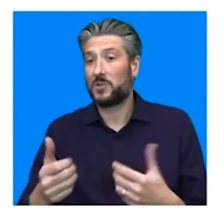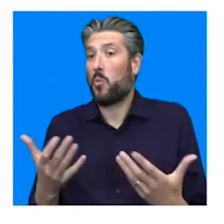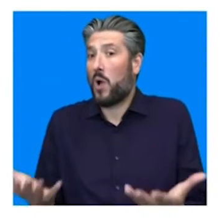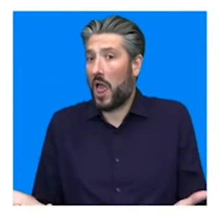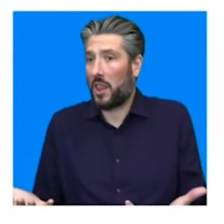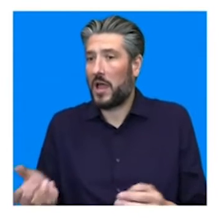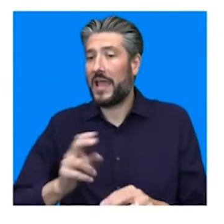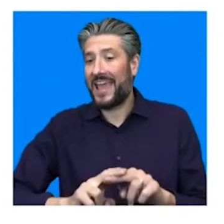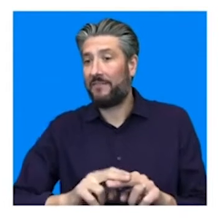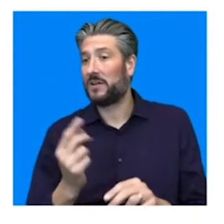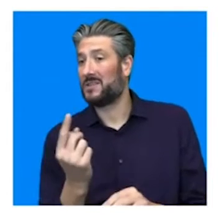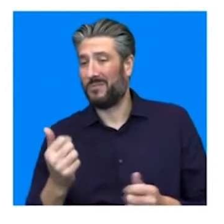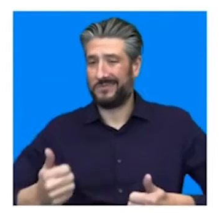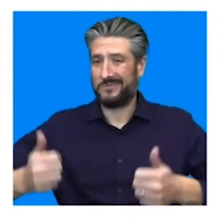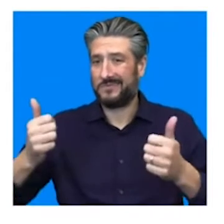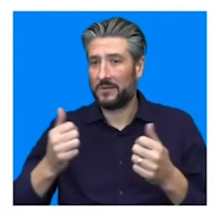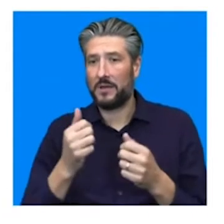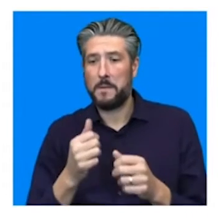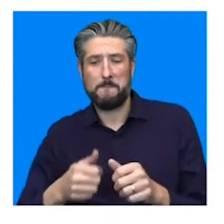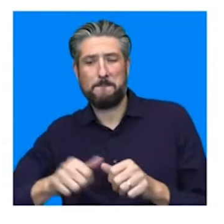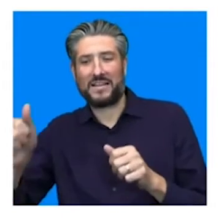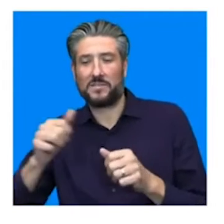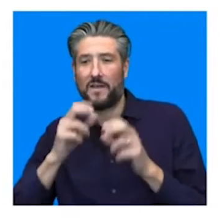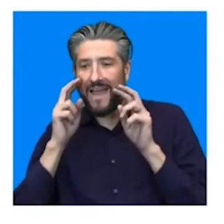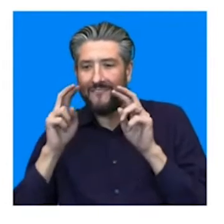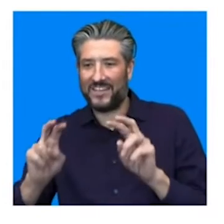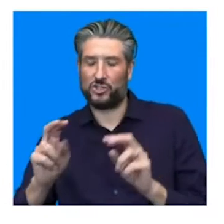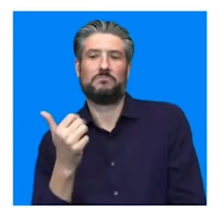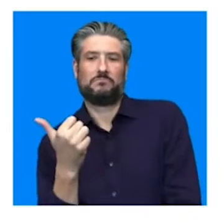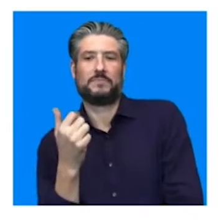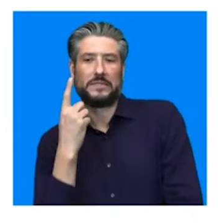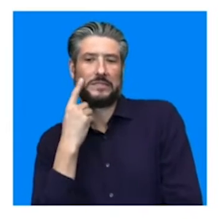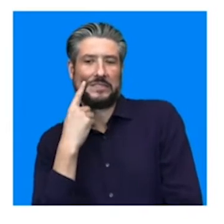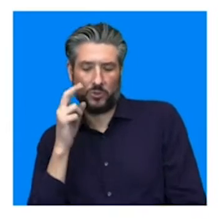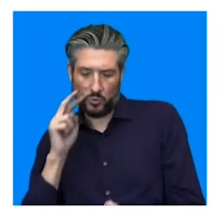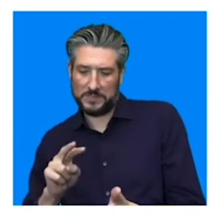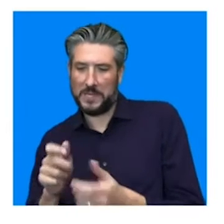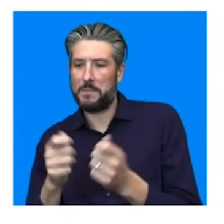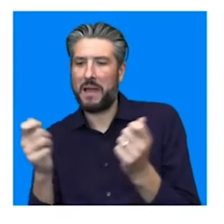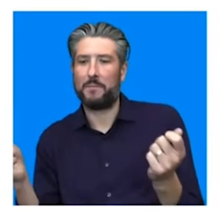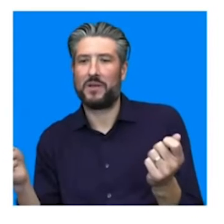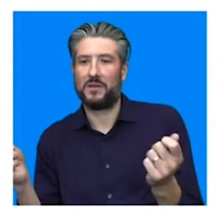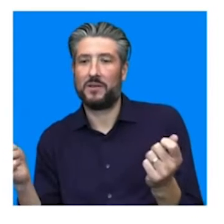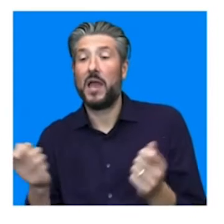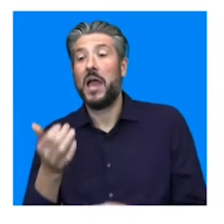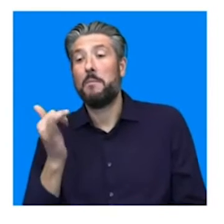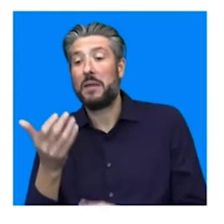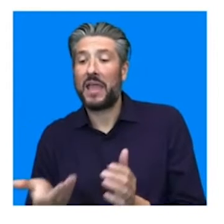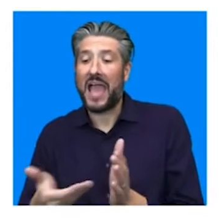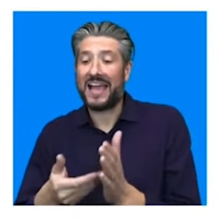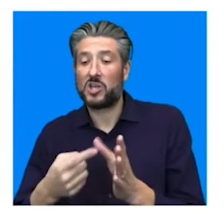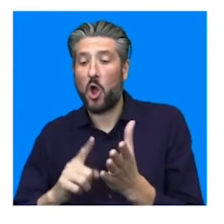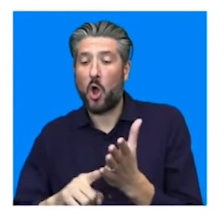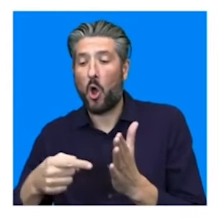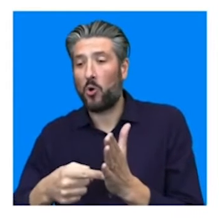them, they're certainly going to be able to see this library map. And maybe the designer's gone, hey, well, I'll add alt text and I'll make sure that I'm